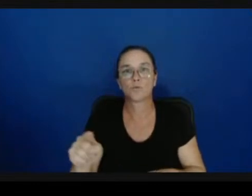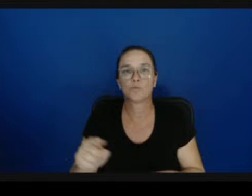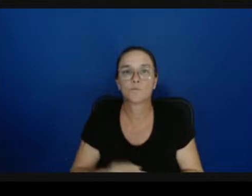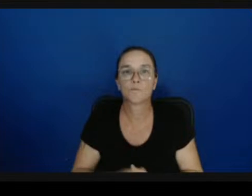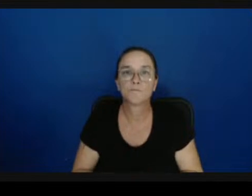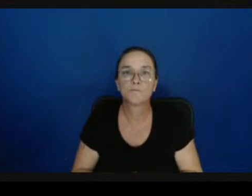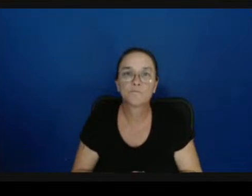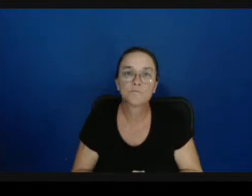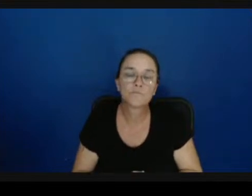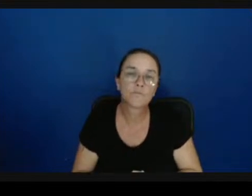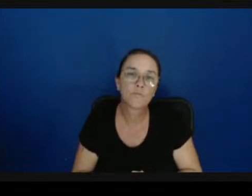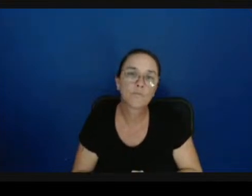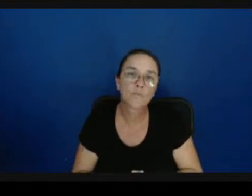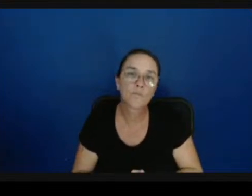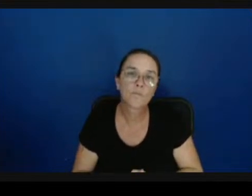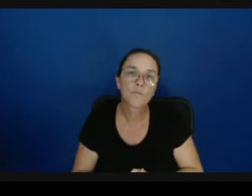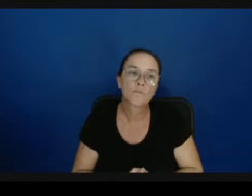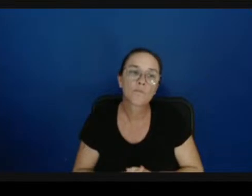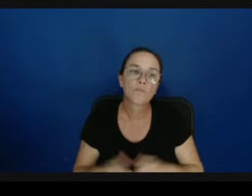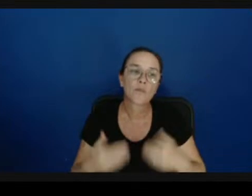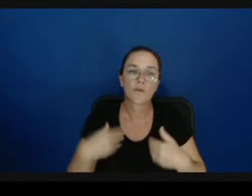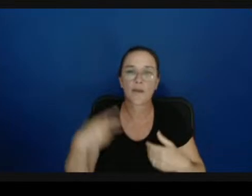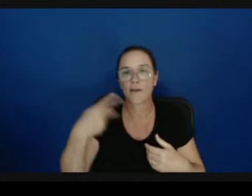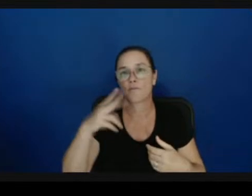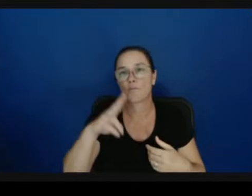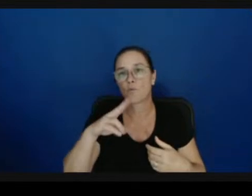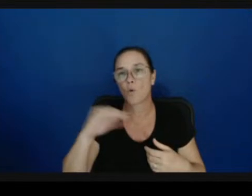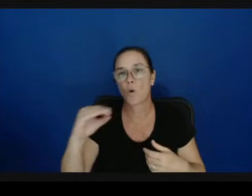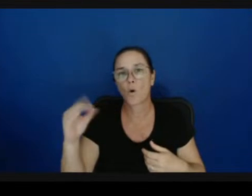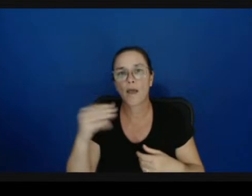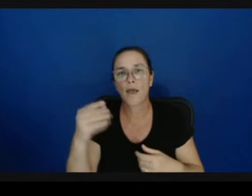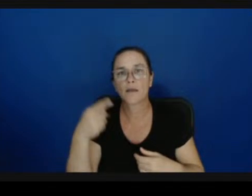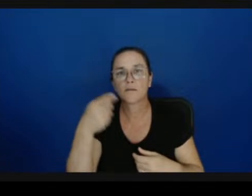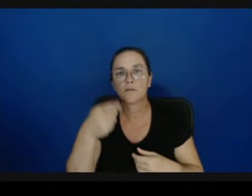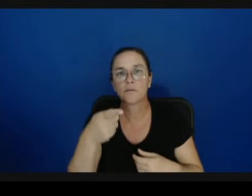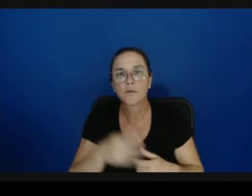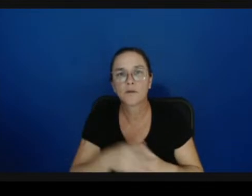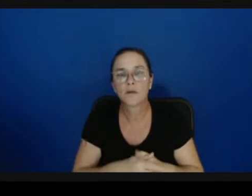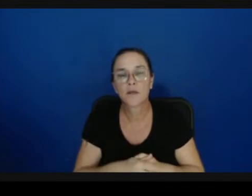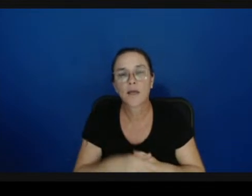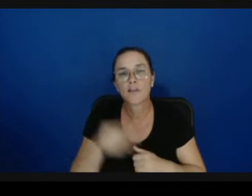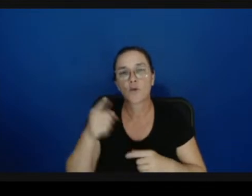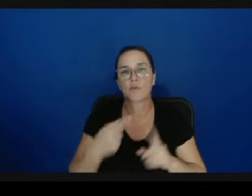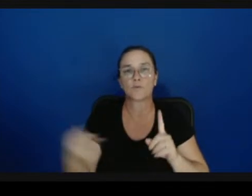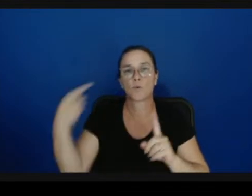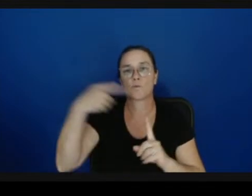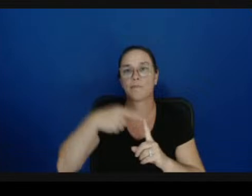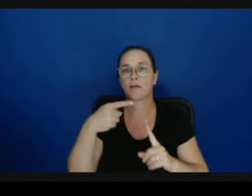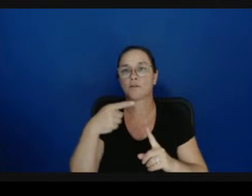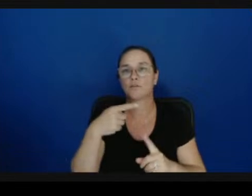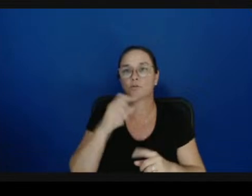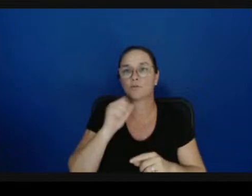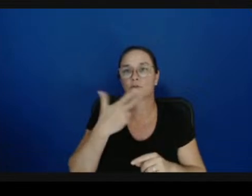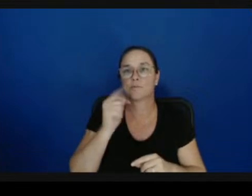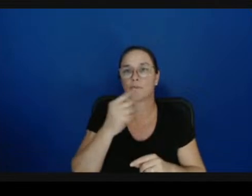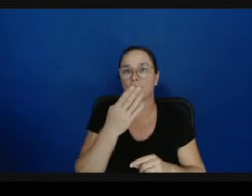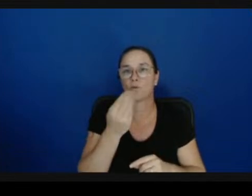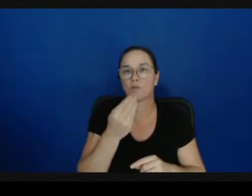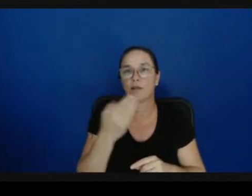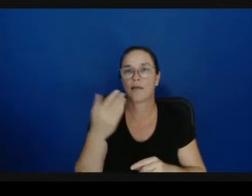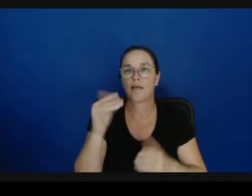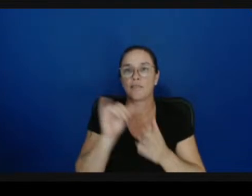got one from Pool as well. So this goes back to the 14th. Here is at magnitude 4.3